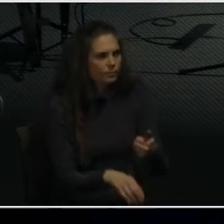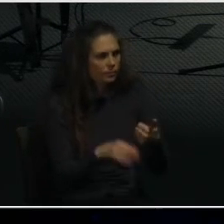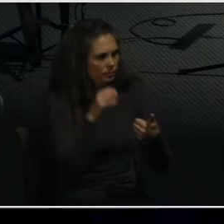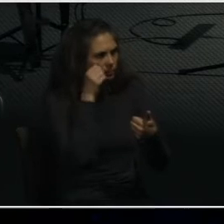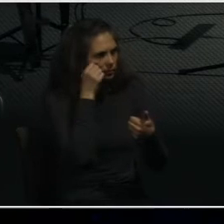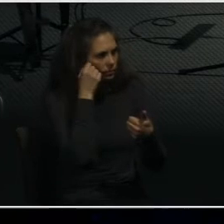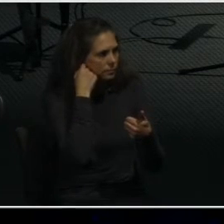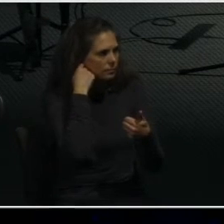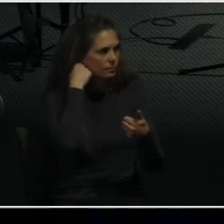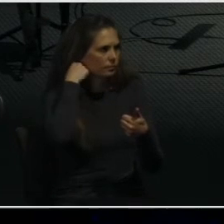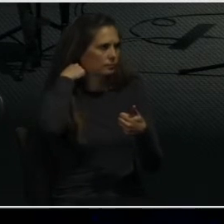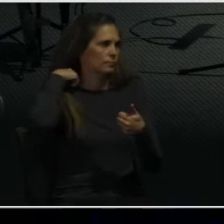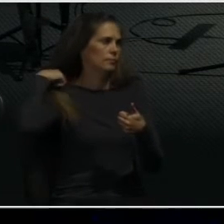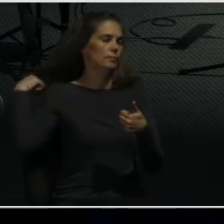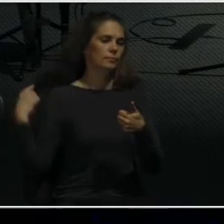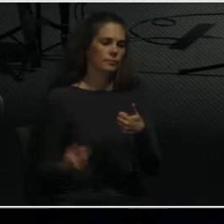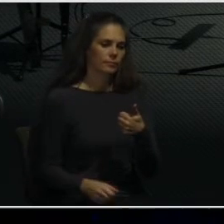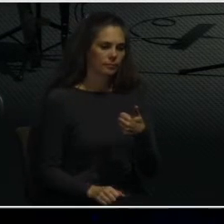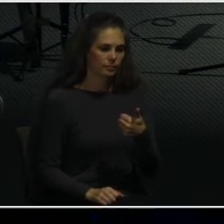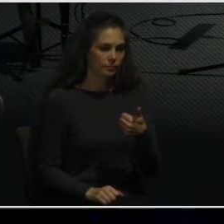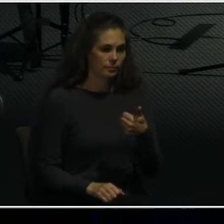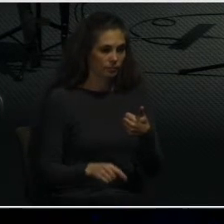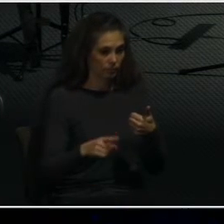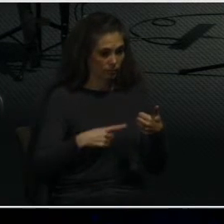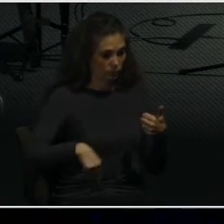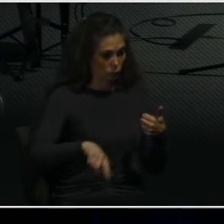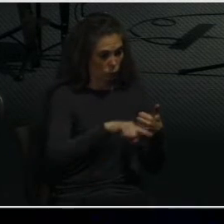we must dive in.